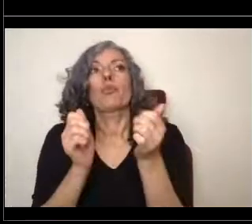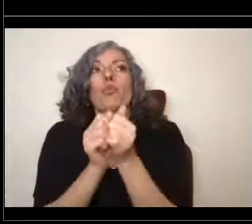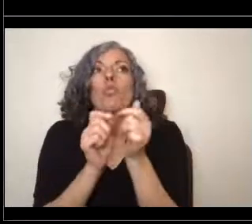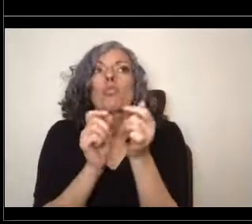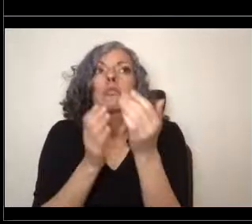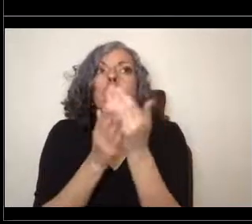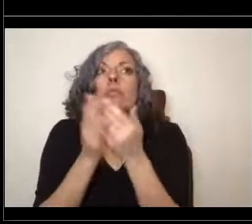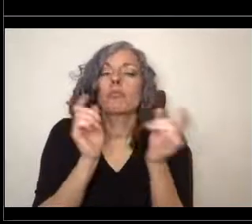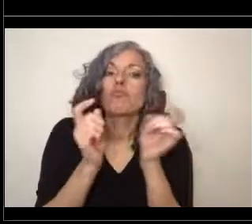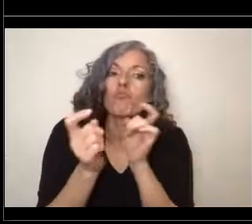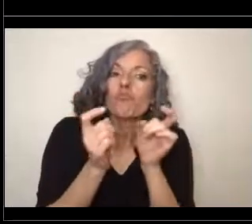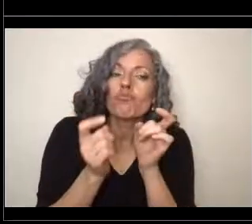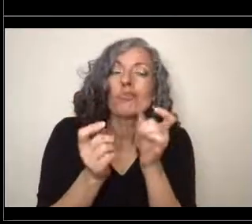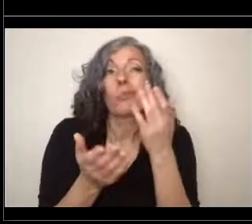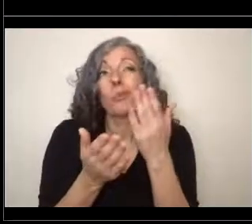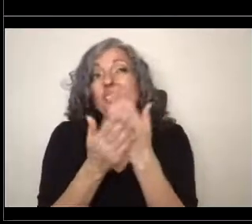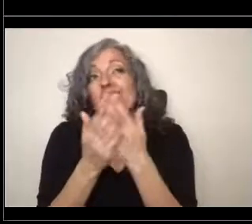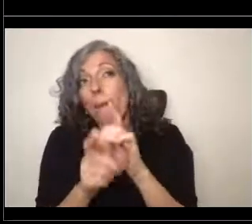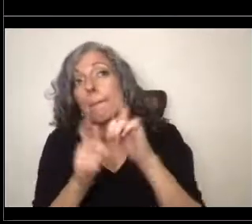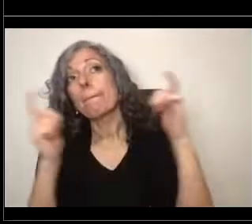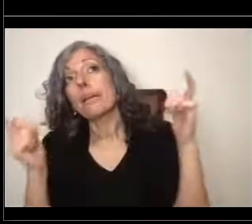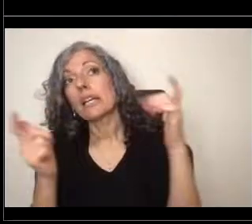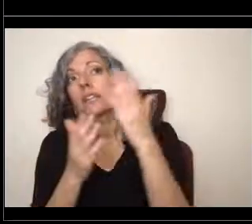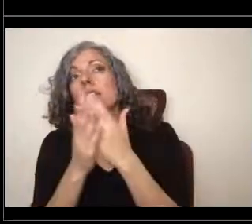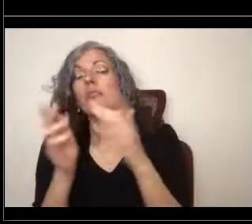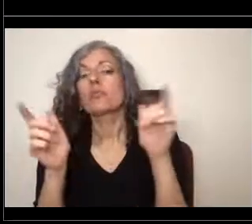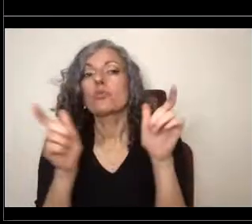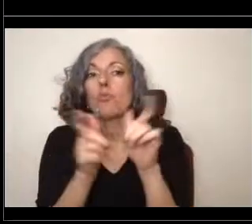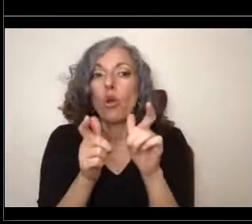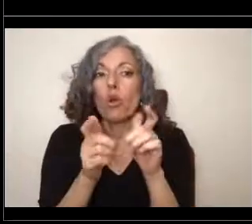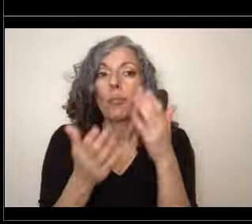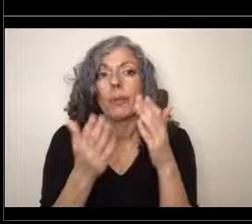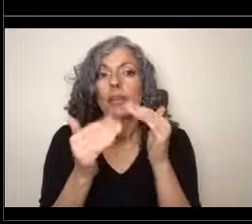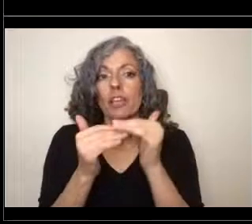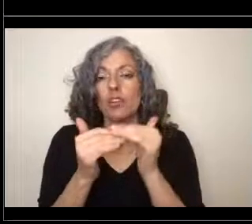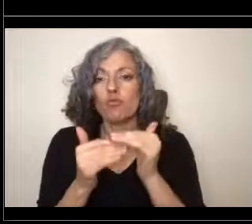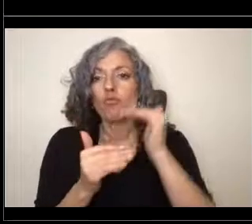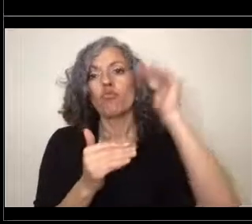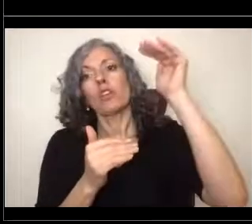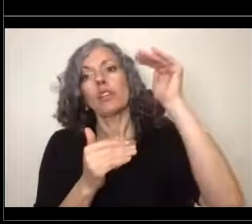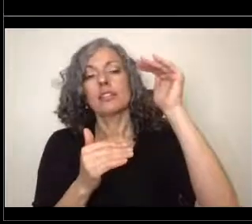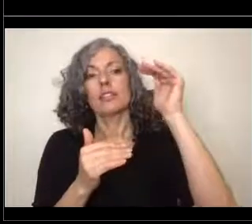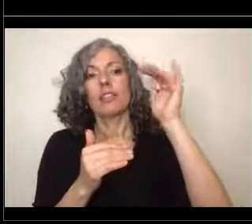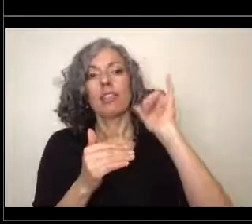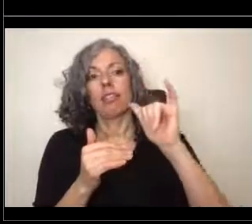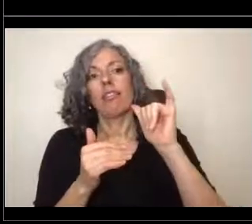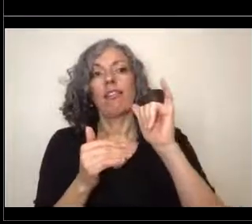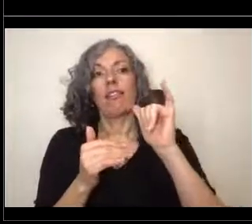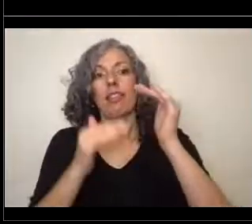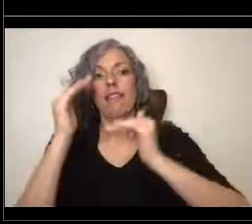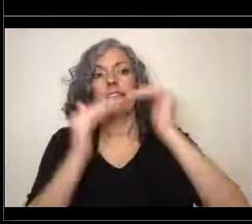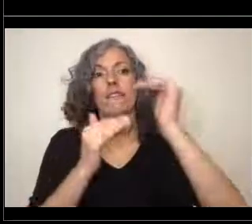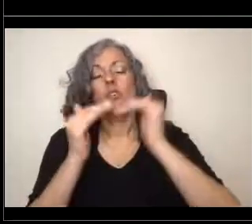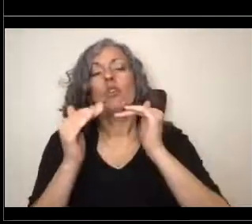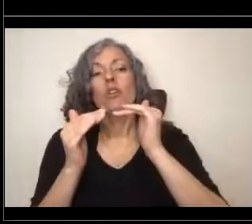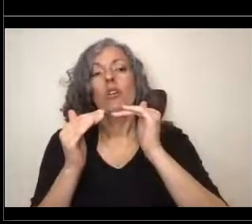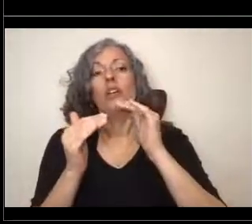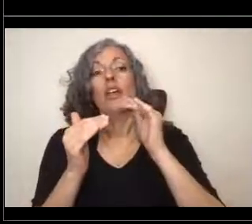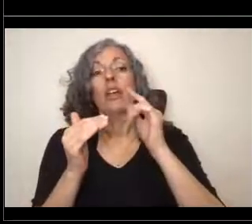perhaps major, you can probably raise their score here and get them back on the priority list. Am